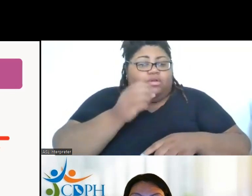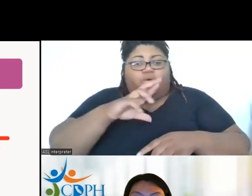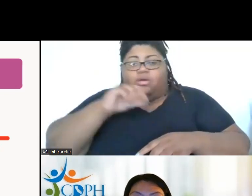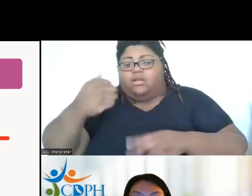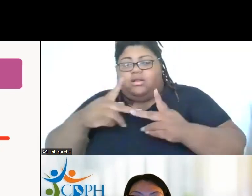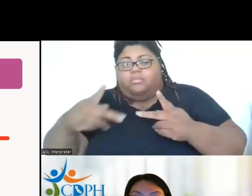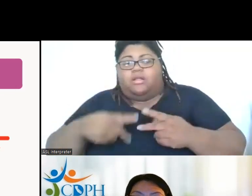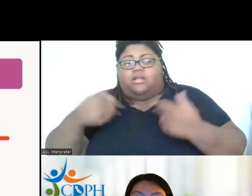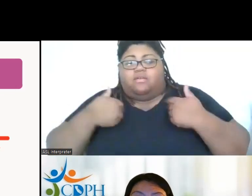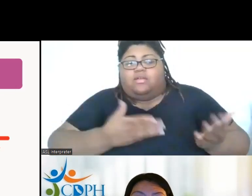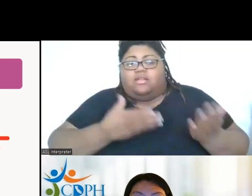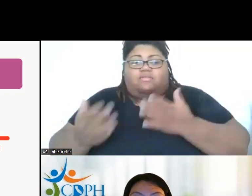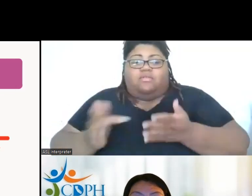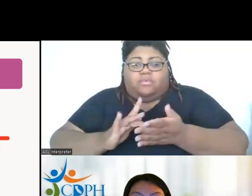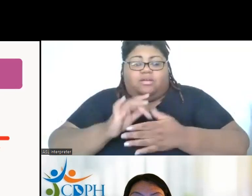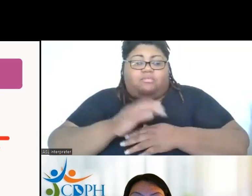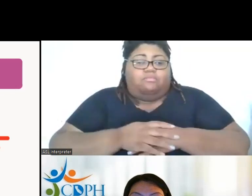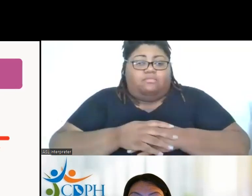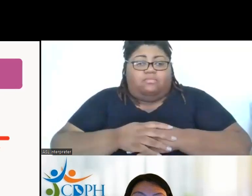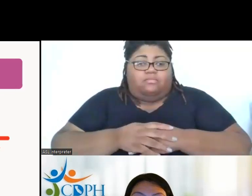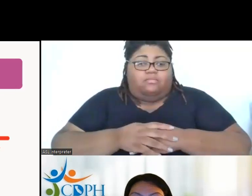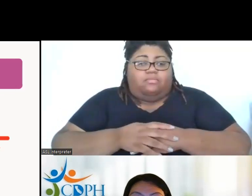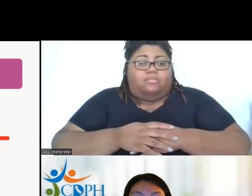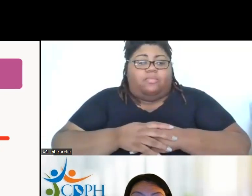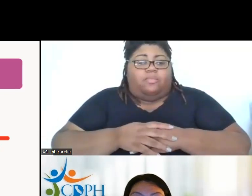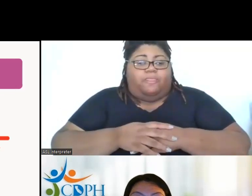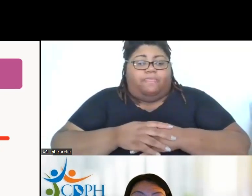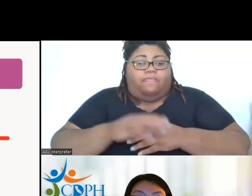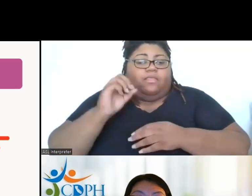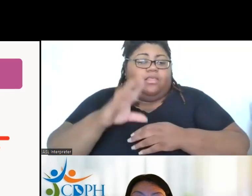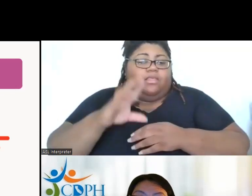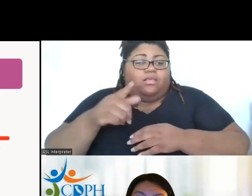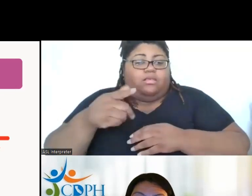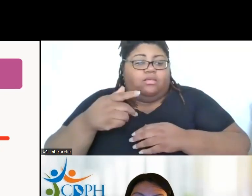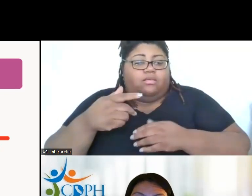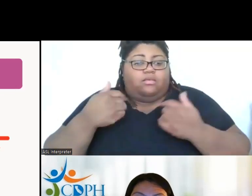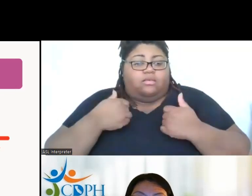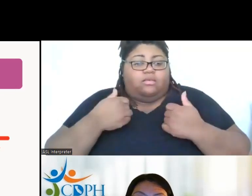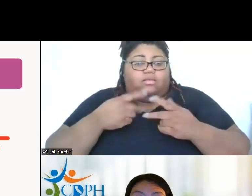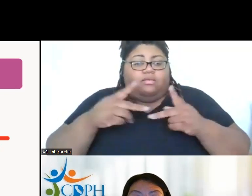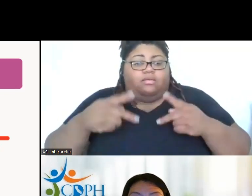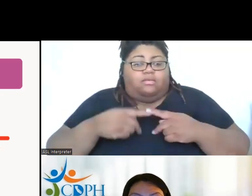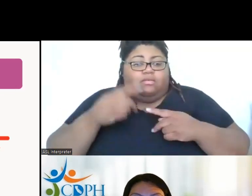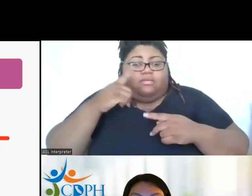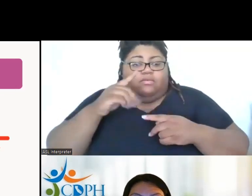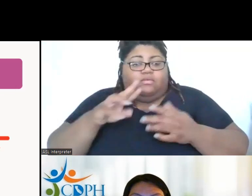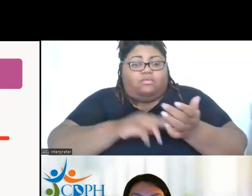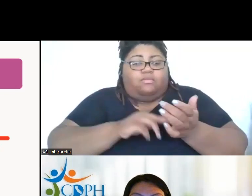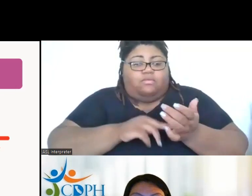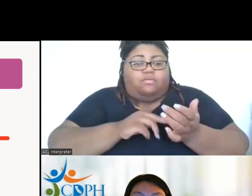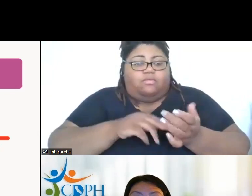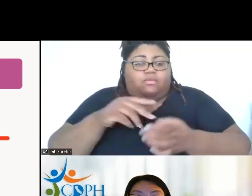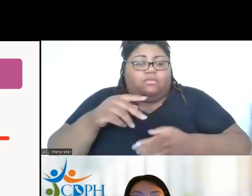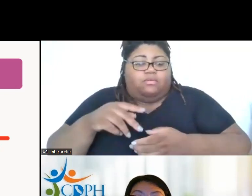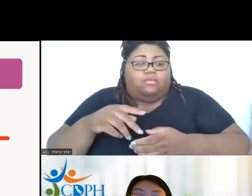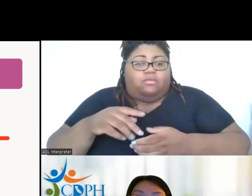delivers. Or if you know that your doctor or your nurse practitioner sent it to a pharmacy, you could call that pharmacy and